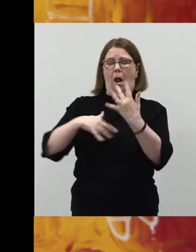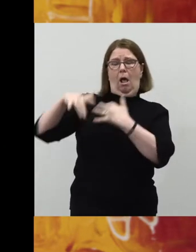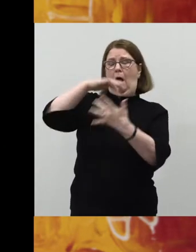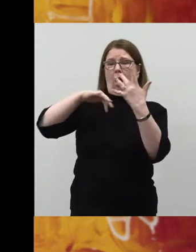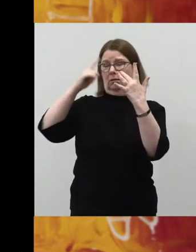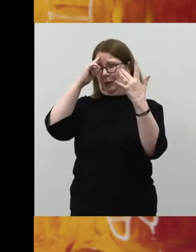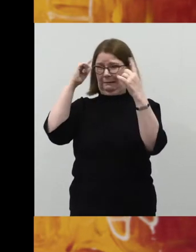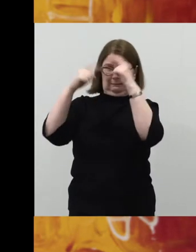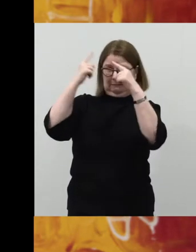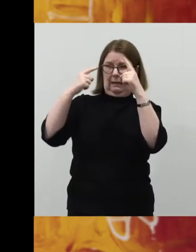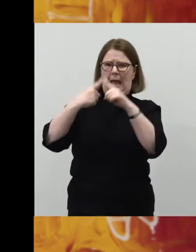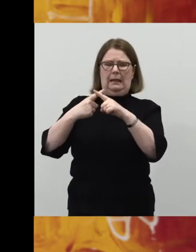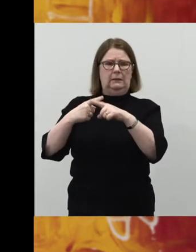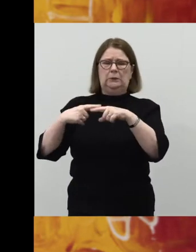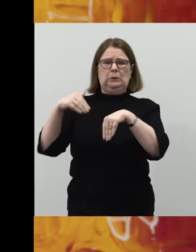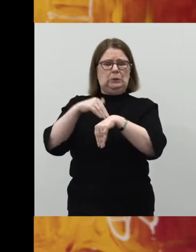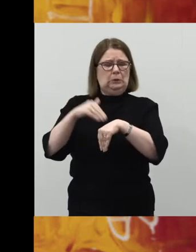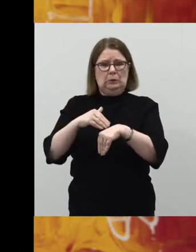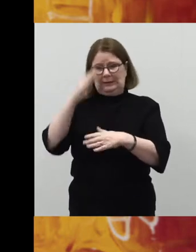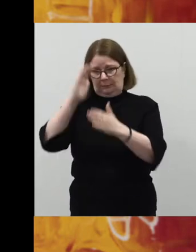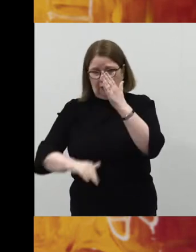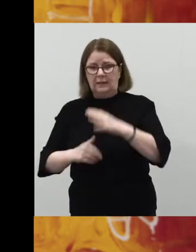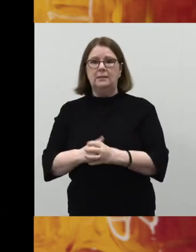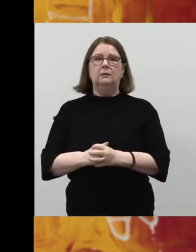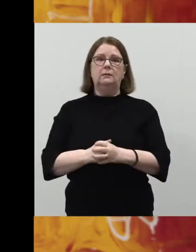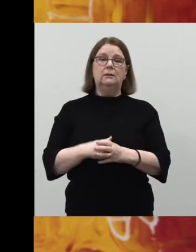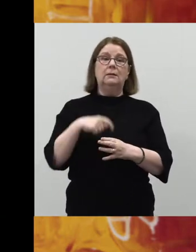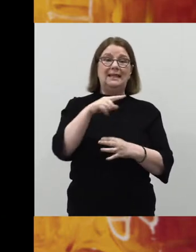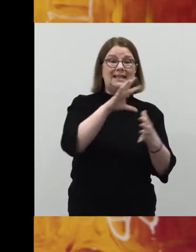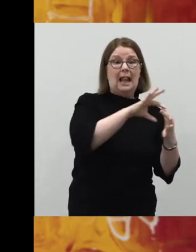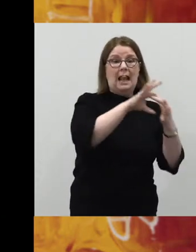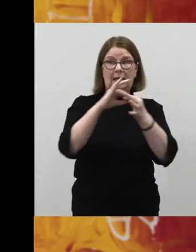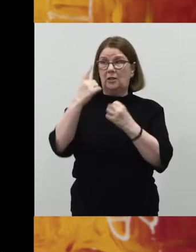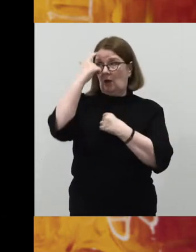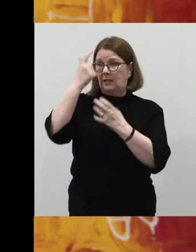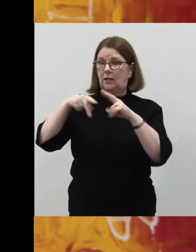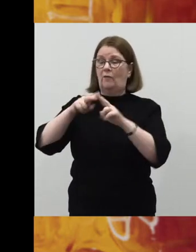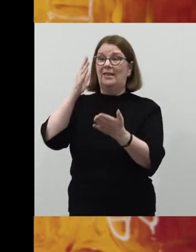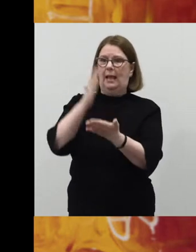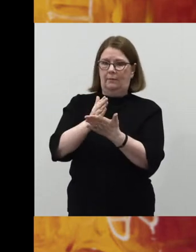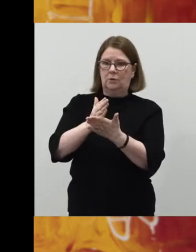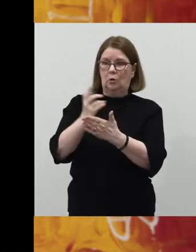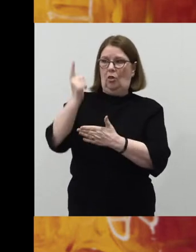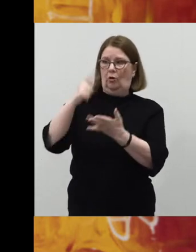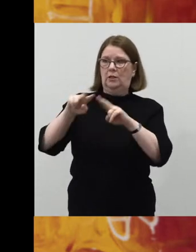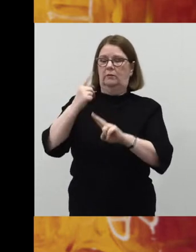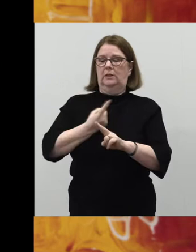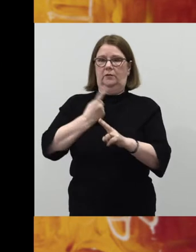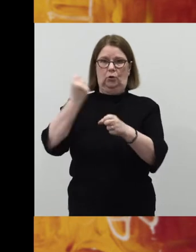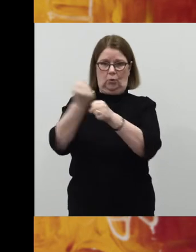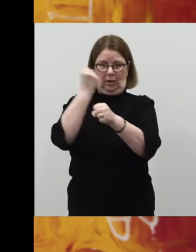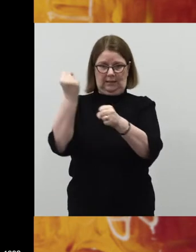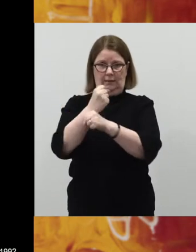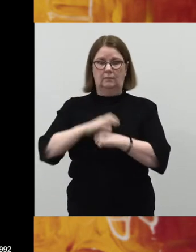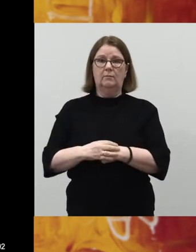catalyst and an incubator of new ideas born out of turmoil and hardship. It has become inextricably linked